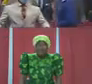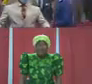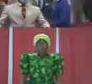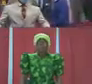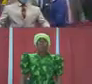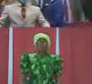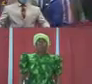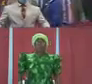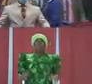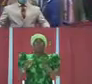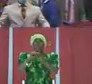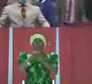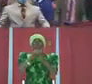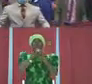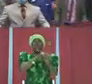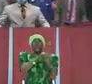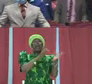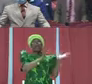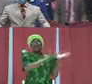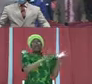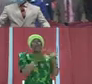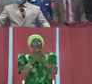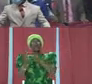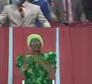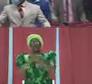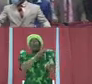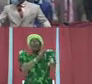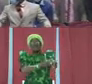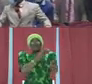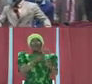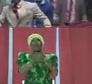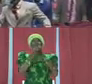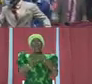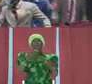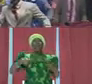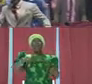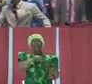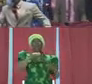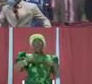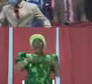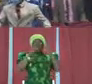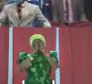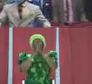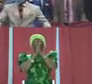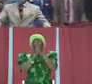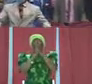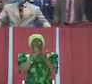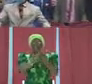In Jesus' mighty name, we have prayed.